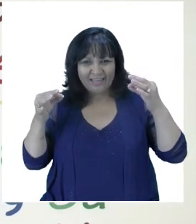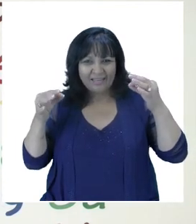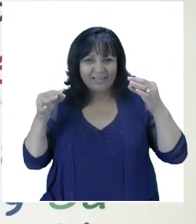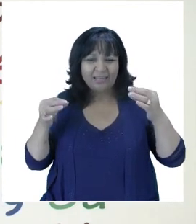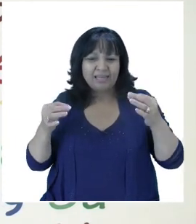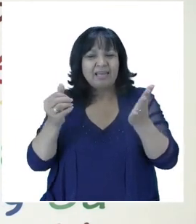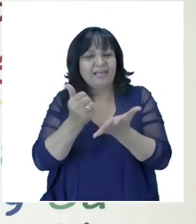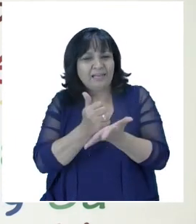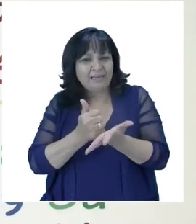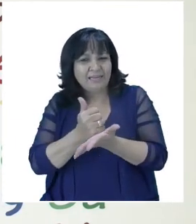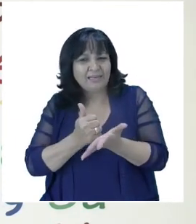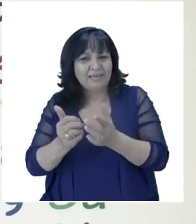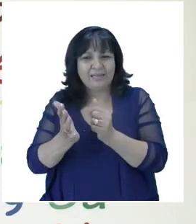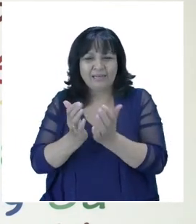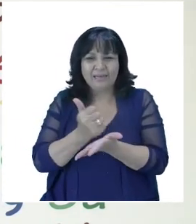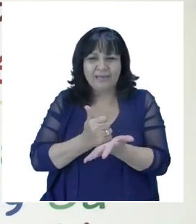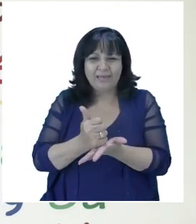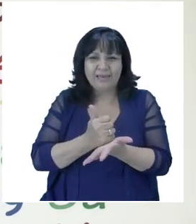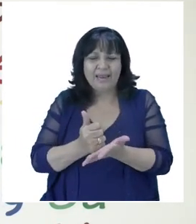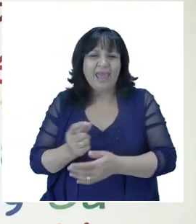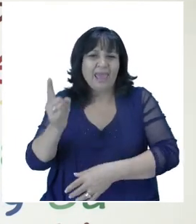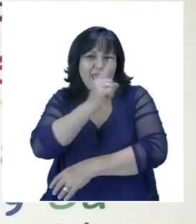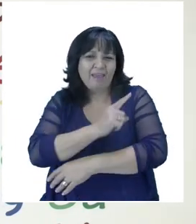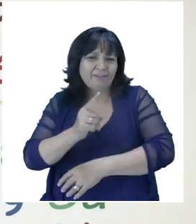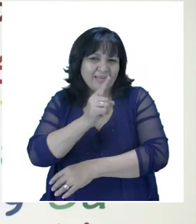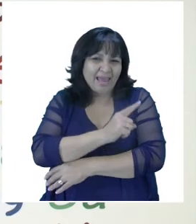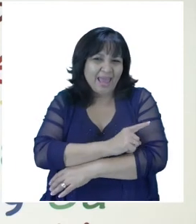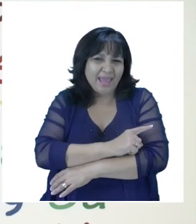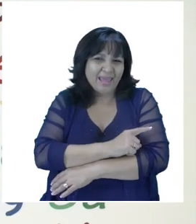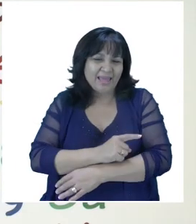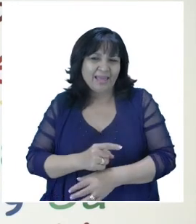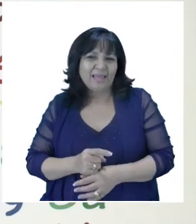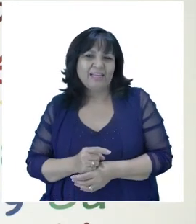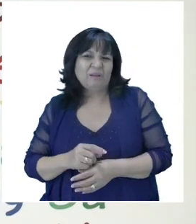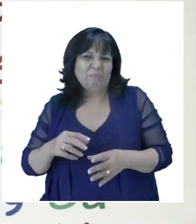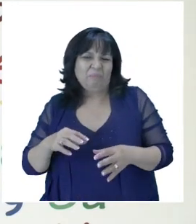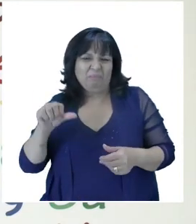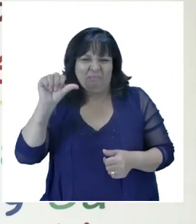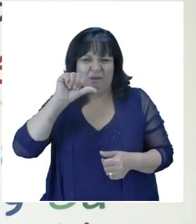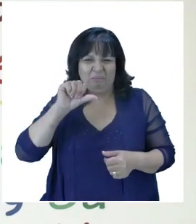Sanitize every day so the germs can stay